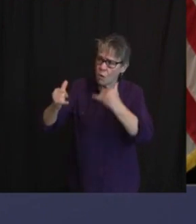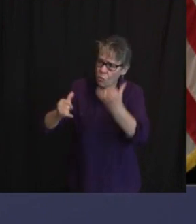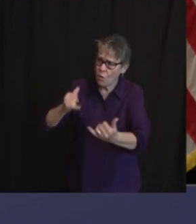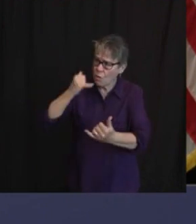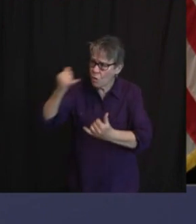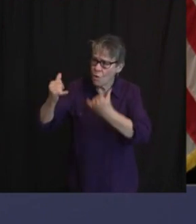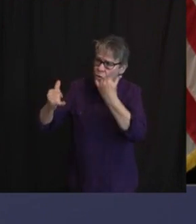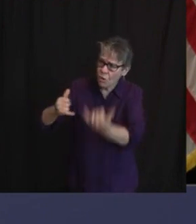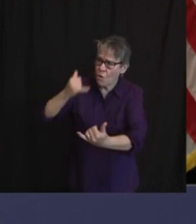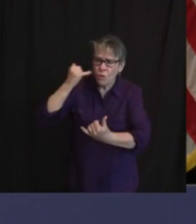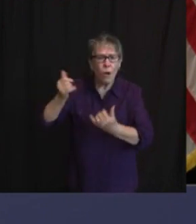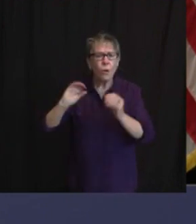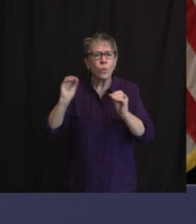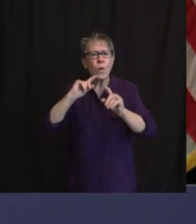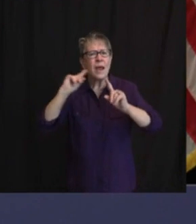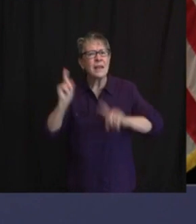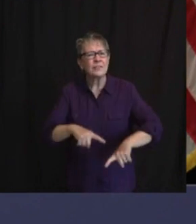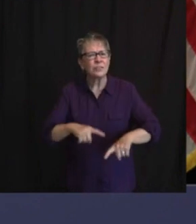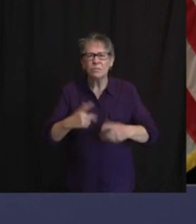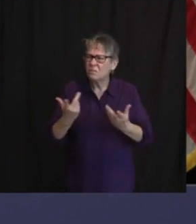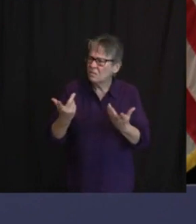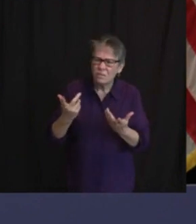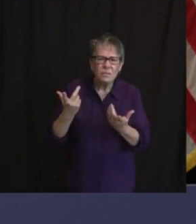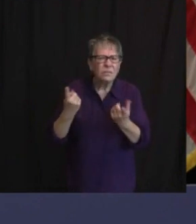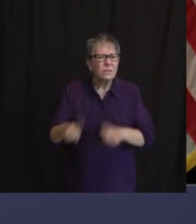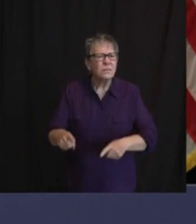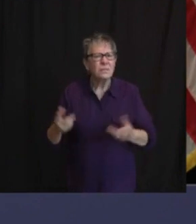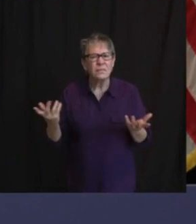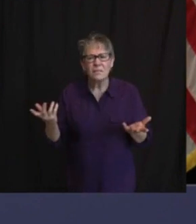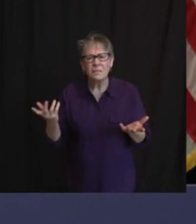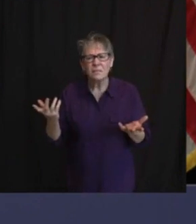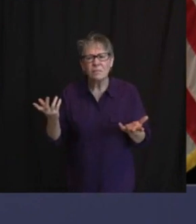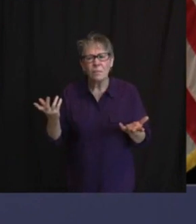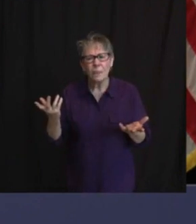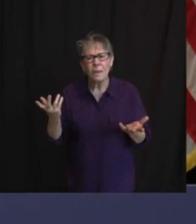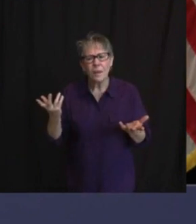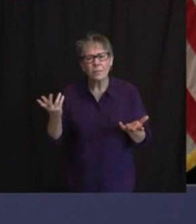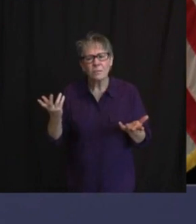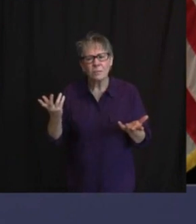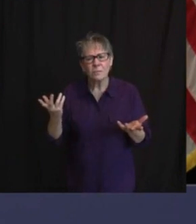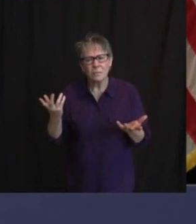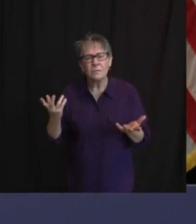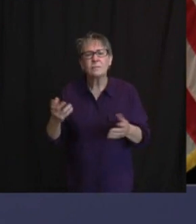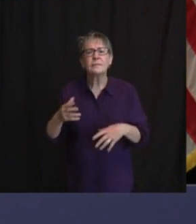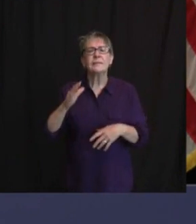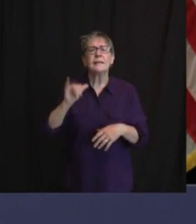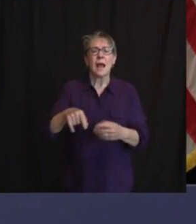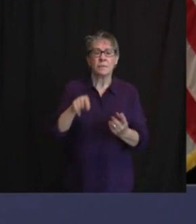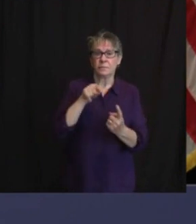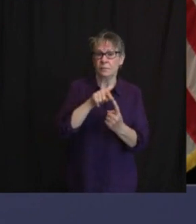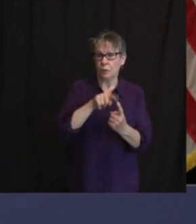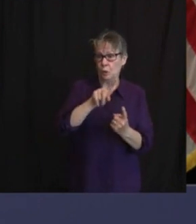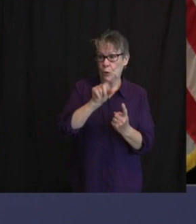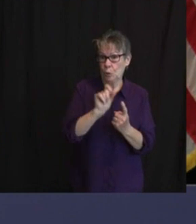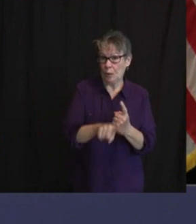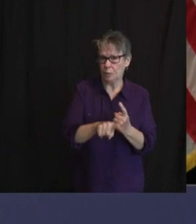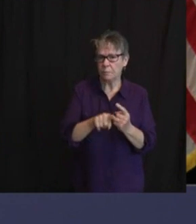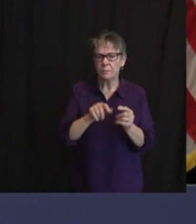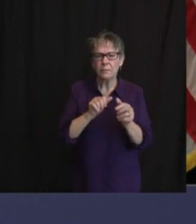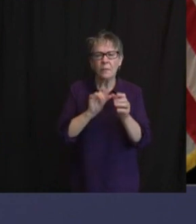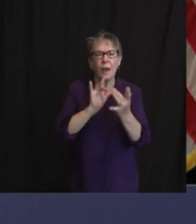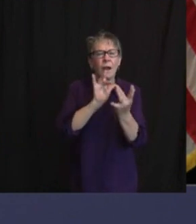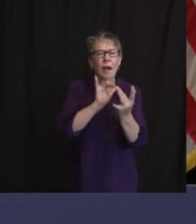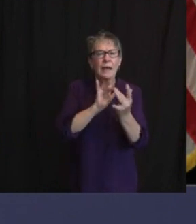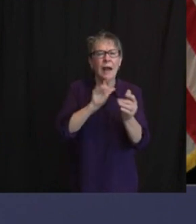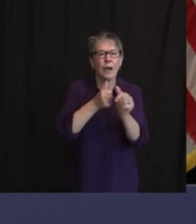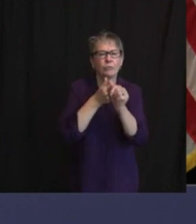number of days. We want to get this right, so we want to make sure, that's the testing and contact tracing are steps 2 and